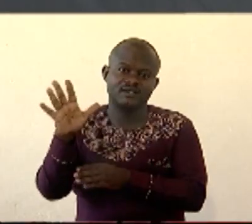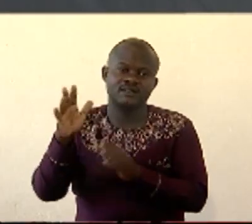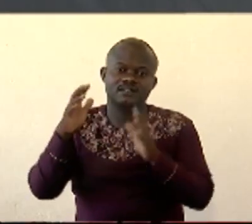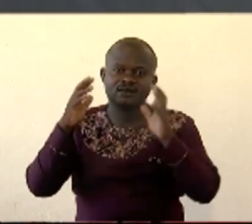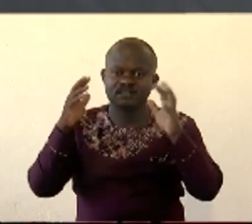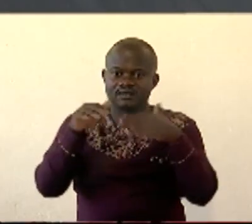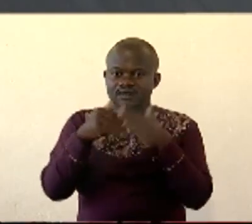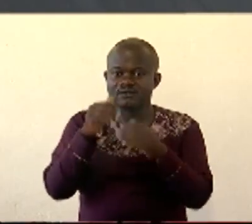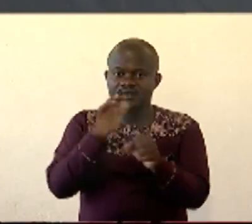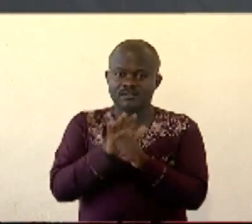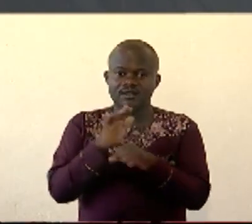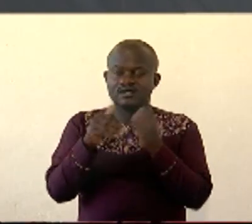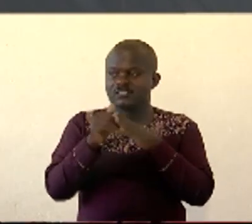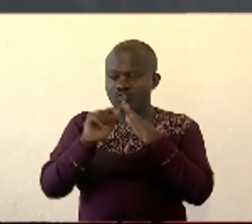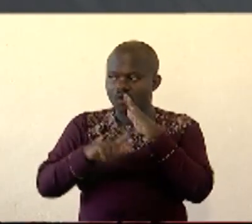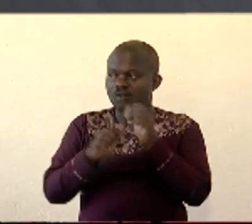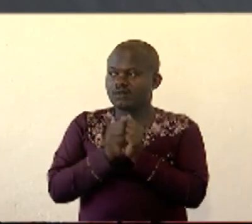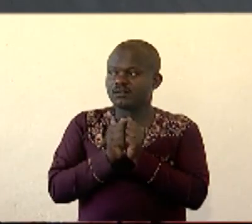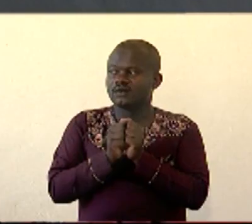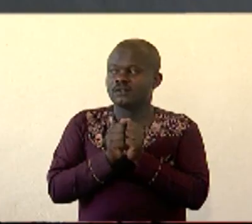of photosynthesis is low.